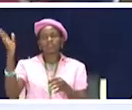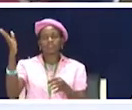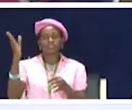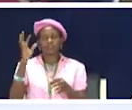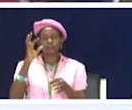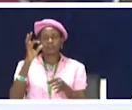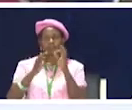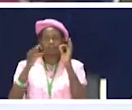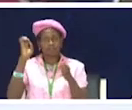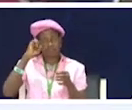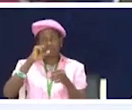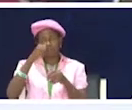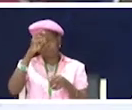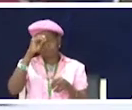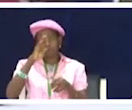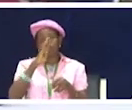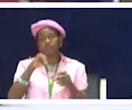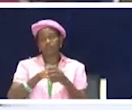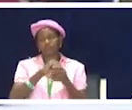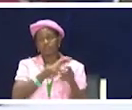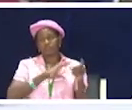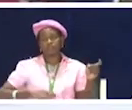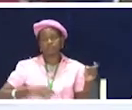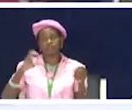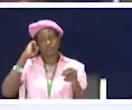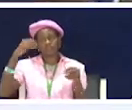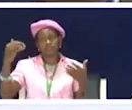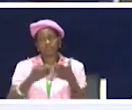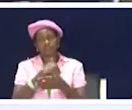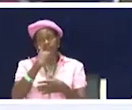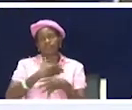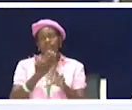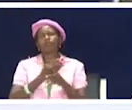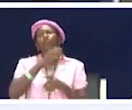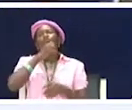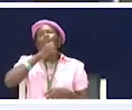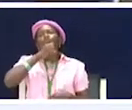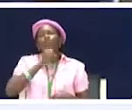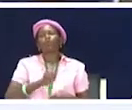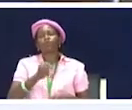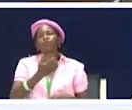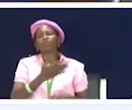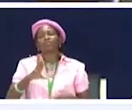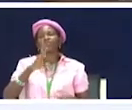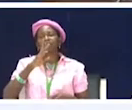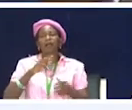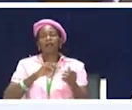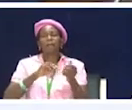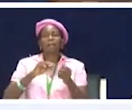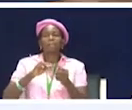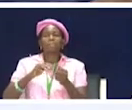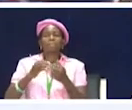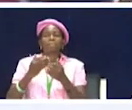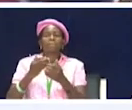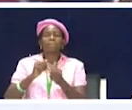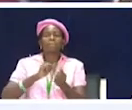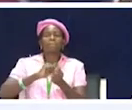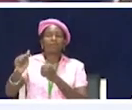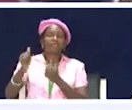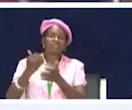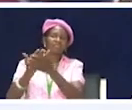be in Christ, he's a new creature. All things are passed